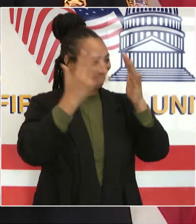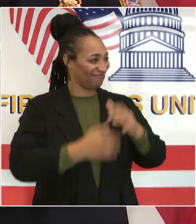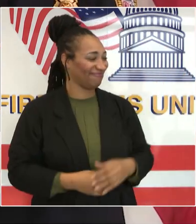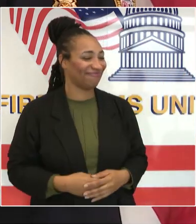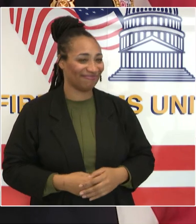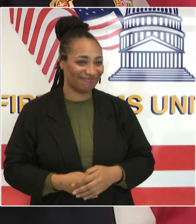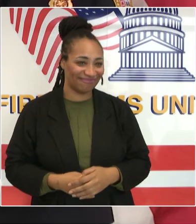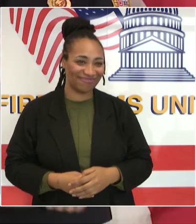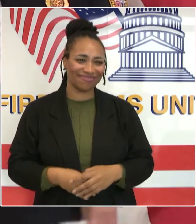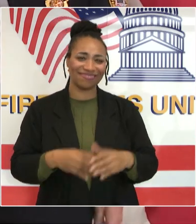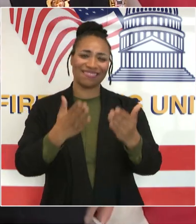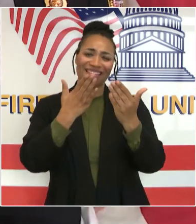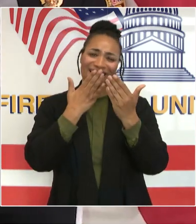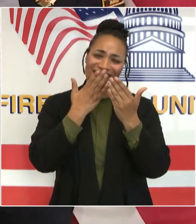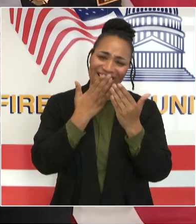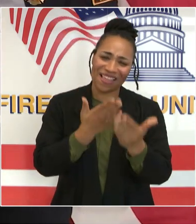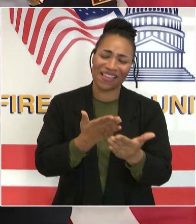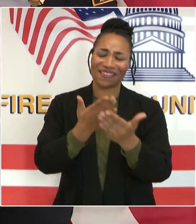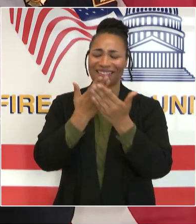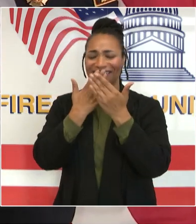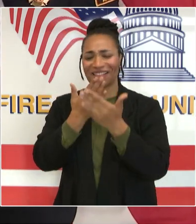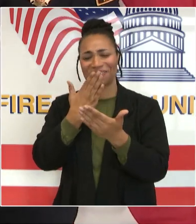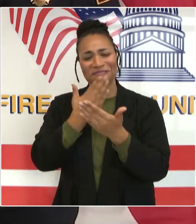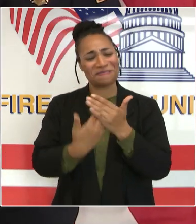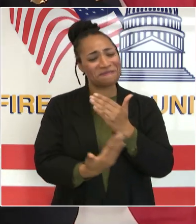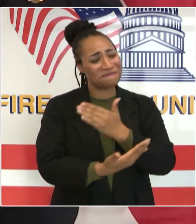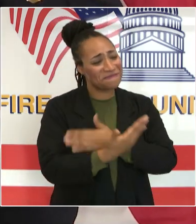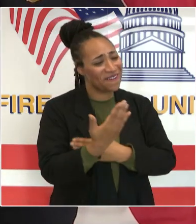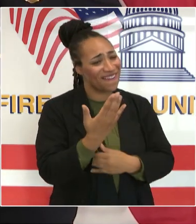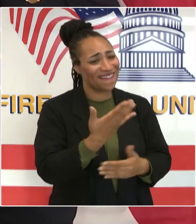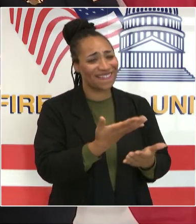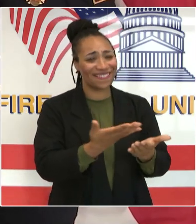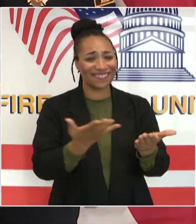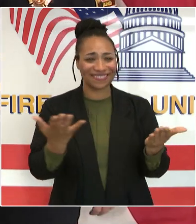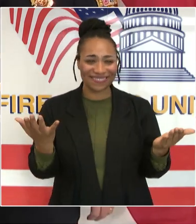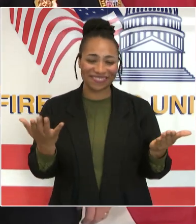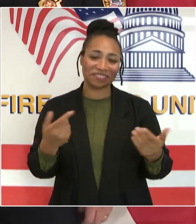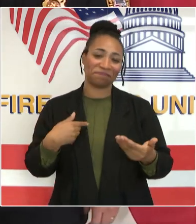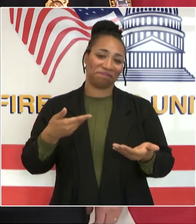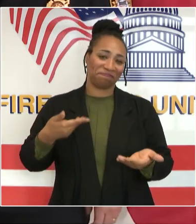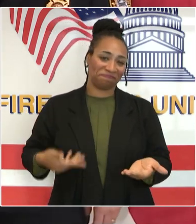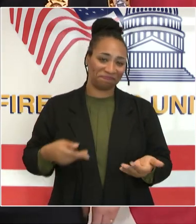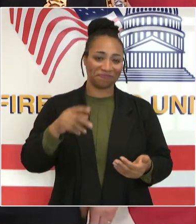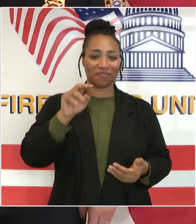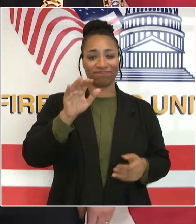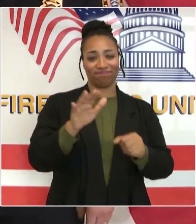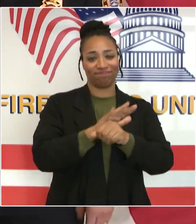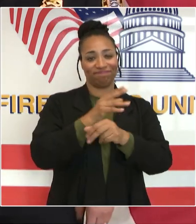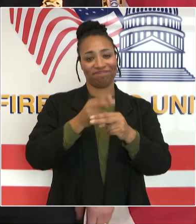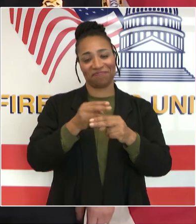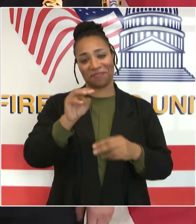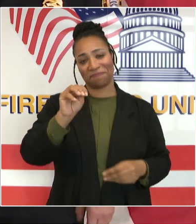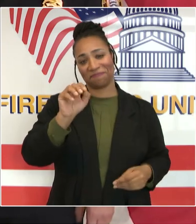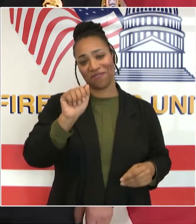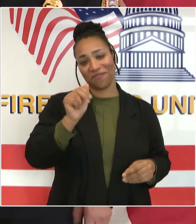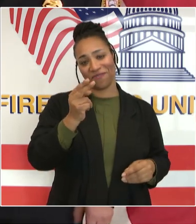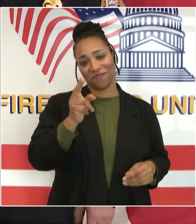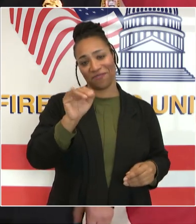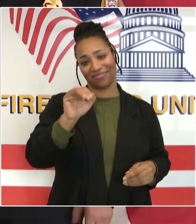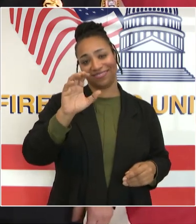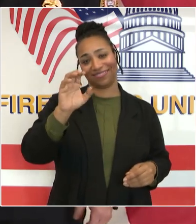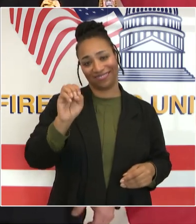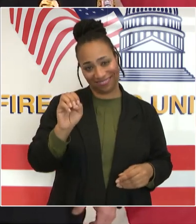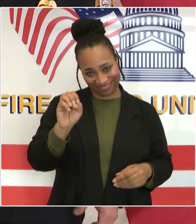Thank you, and good morning. I am Maurice Eddington, and I have the pleasure of serving as the 10th president of the University of the District of